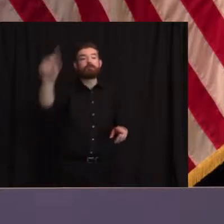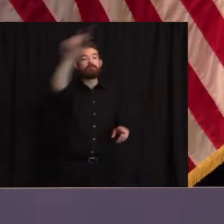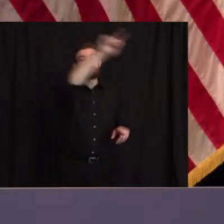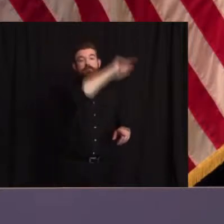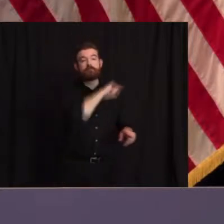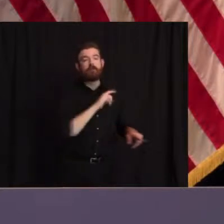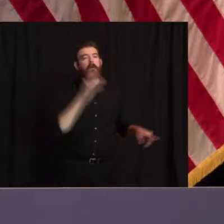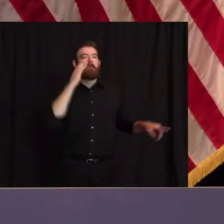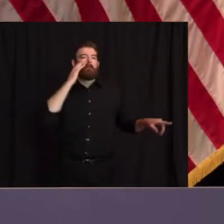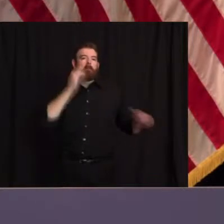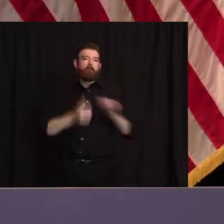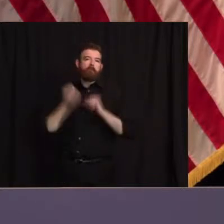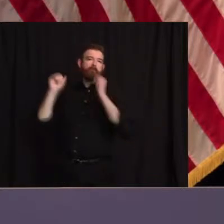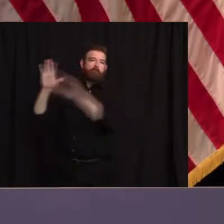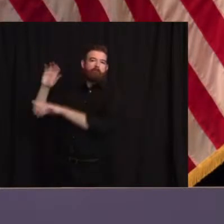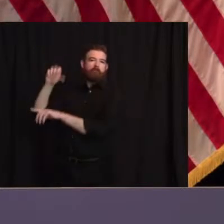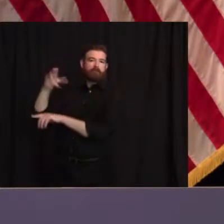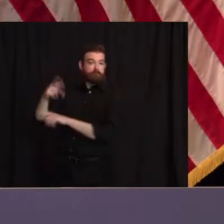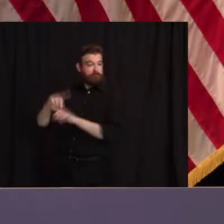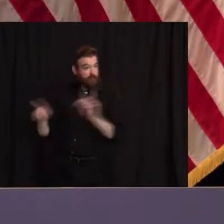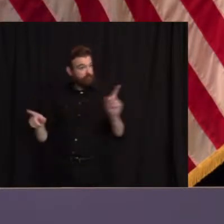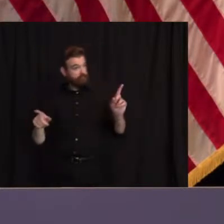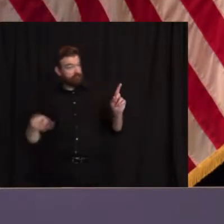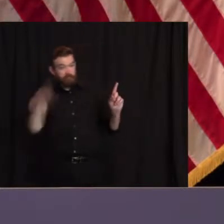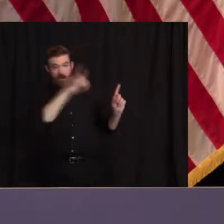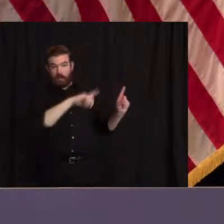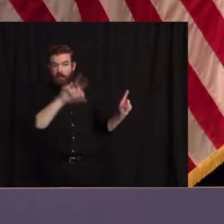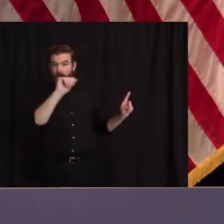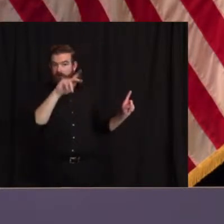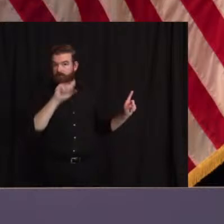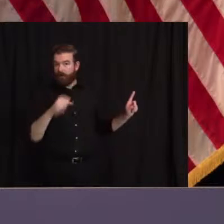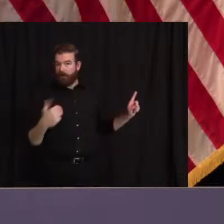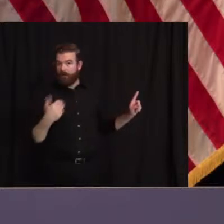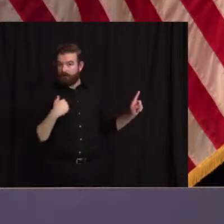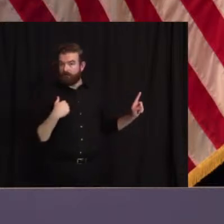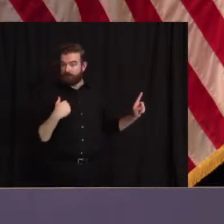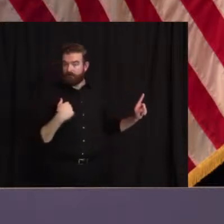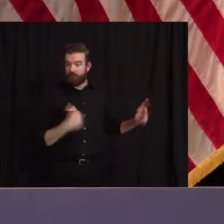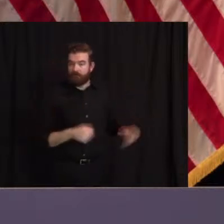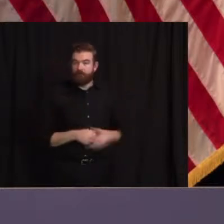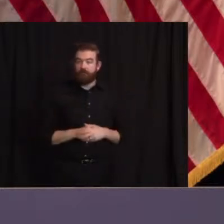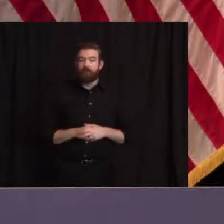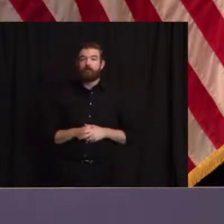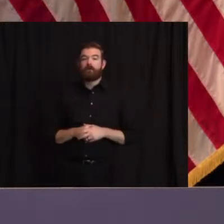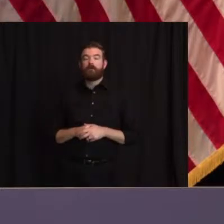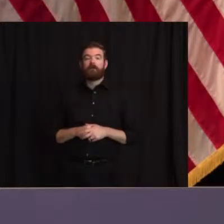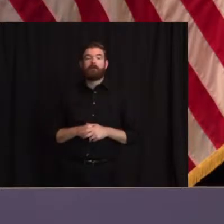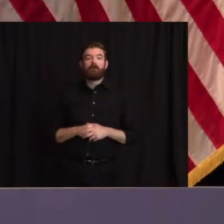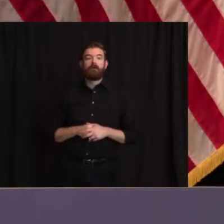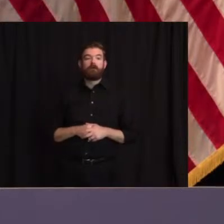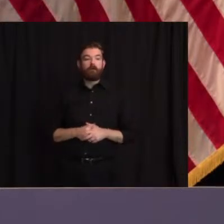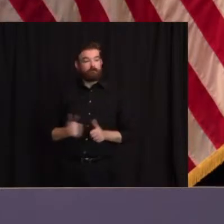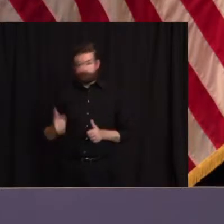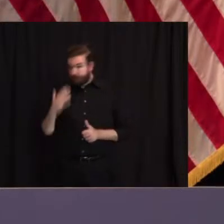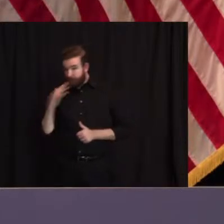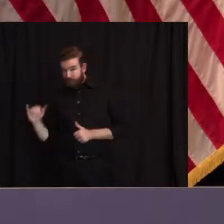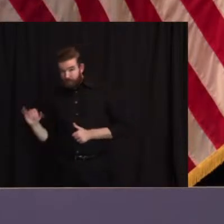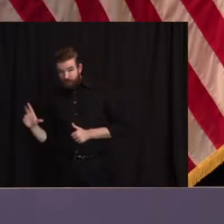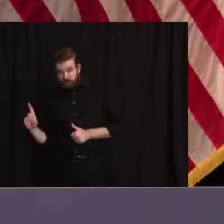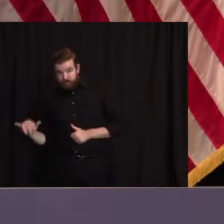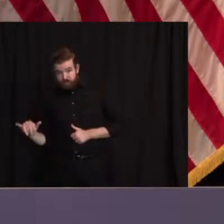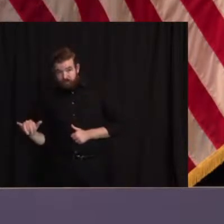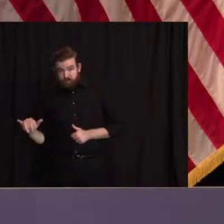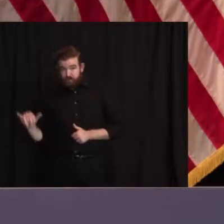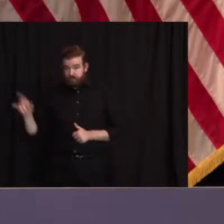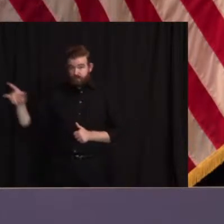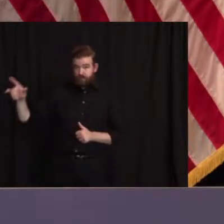also importantly about our lakes. I want to thank Judy for her extraordinary leadership. Christina, thank you as well for your